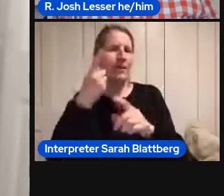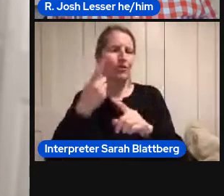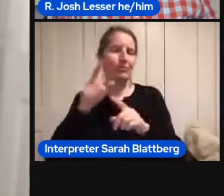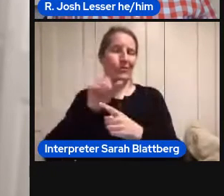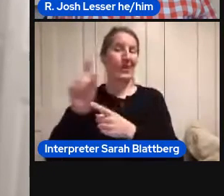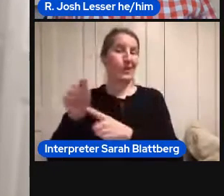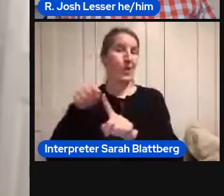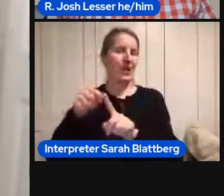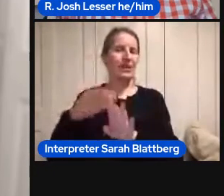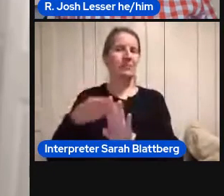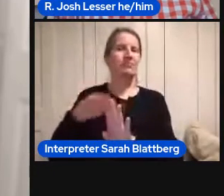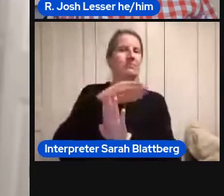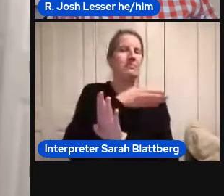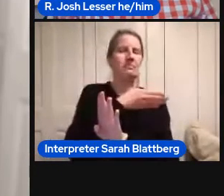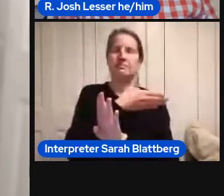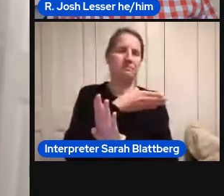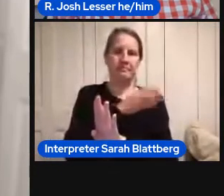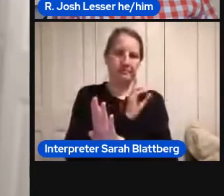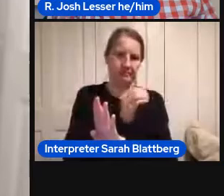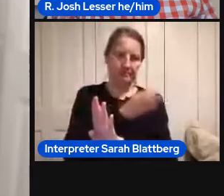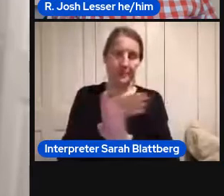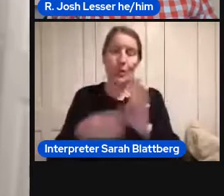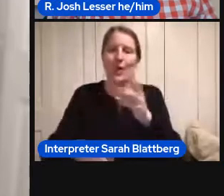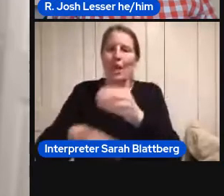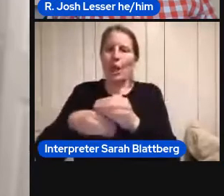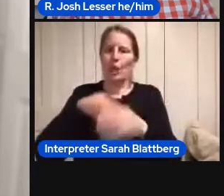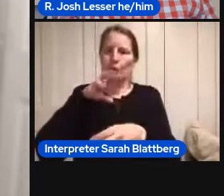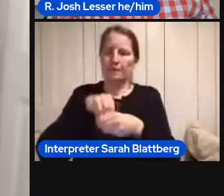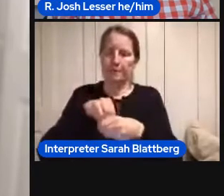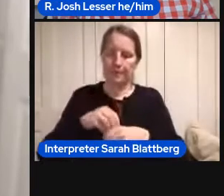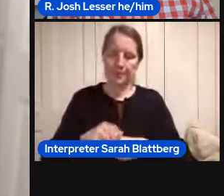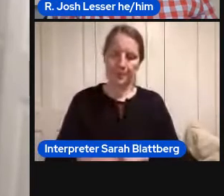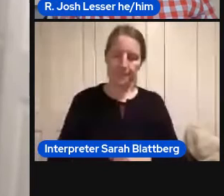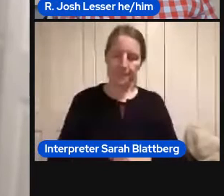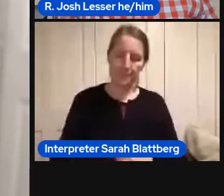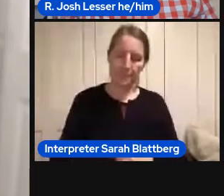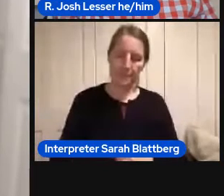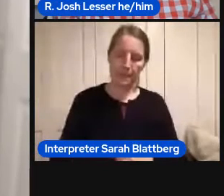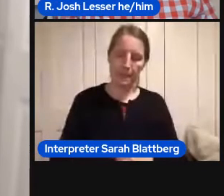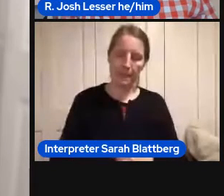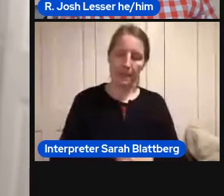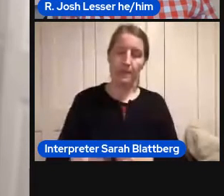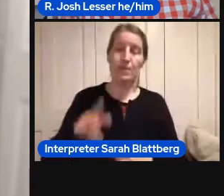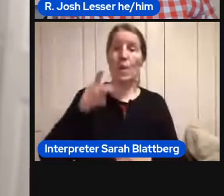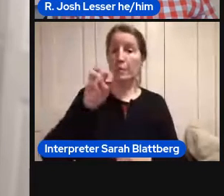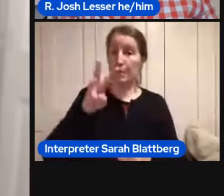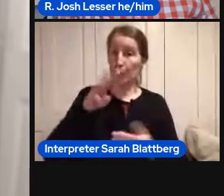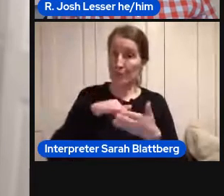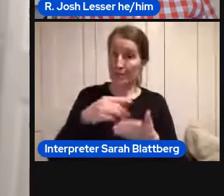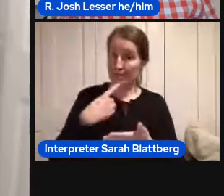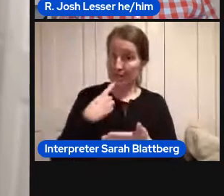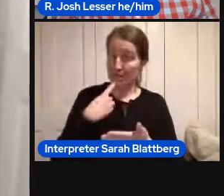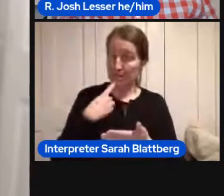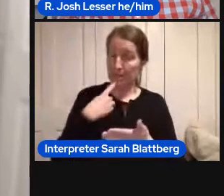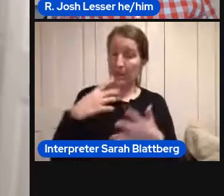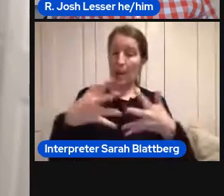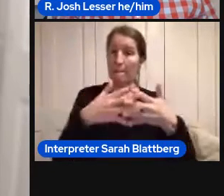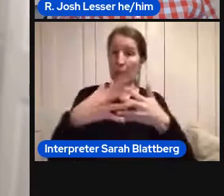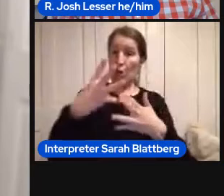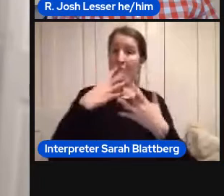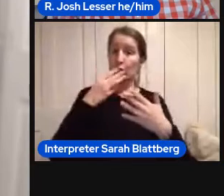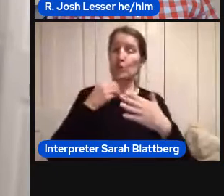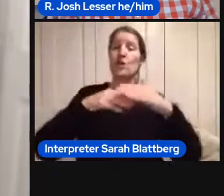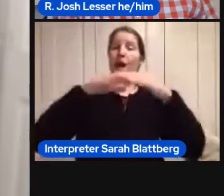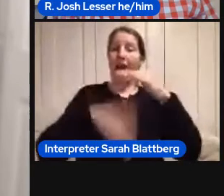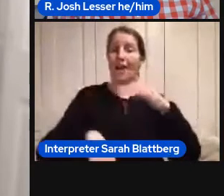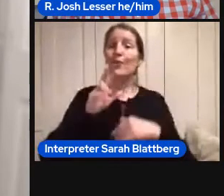studies did not include. And the Pew study said that 15% of American Jews under the